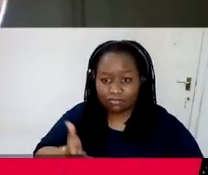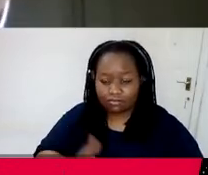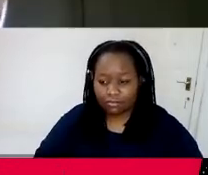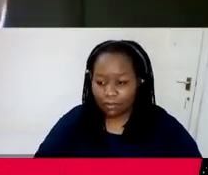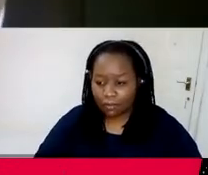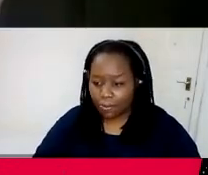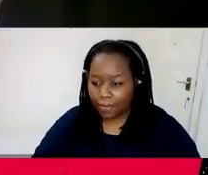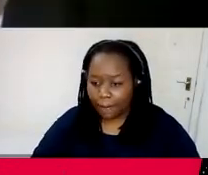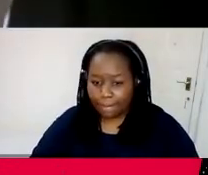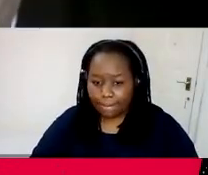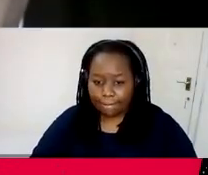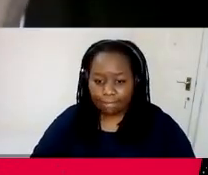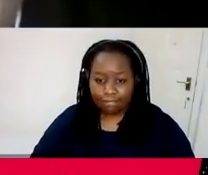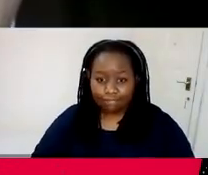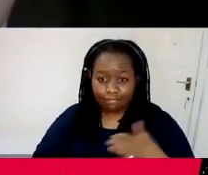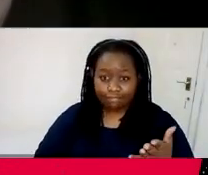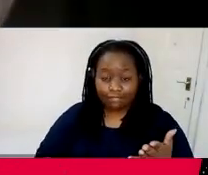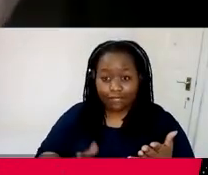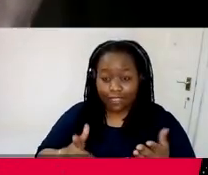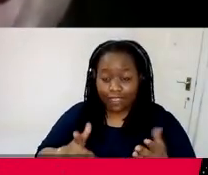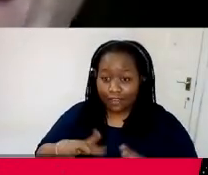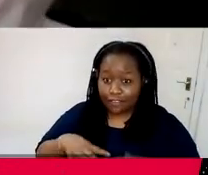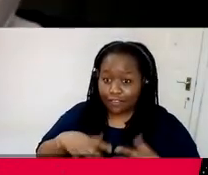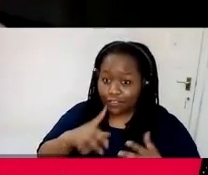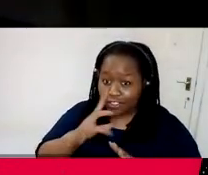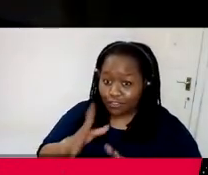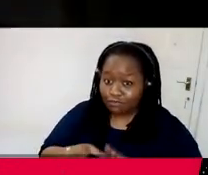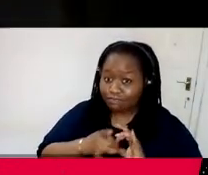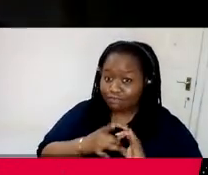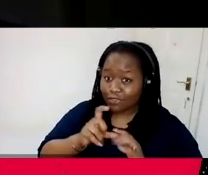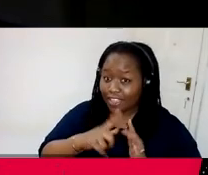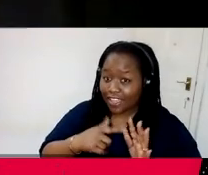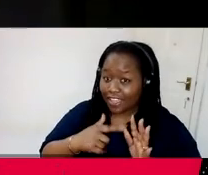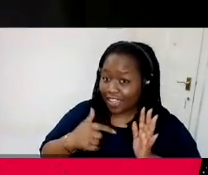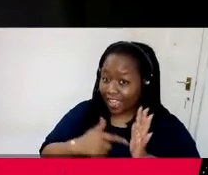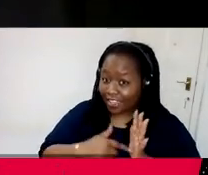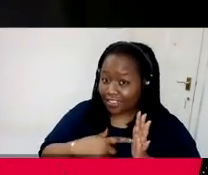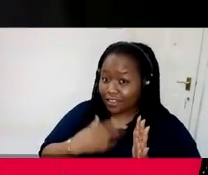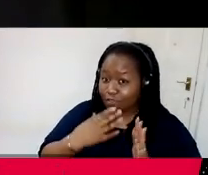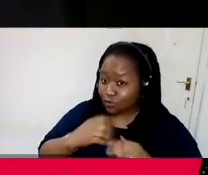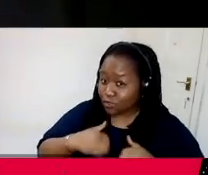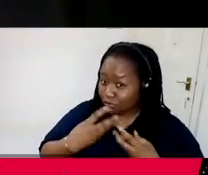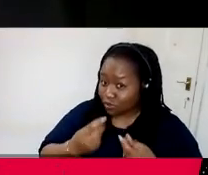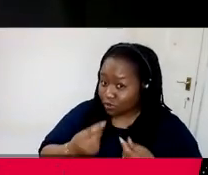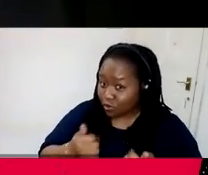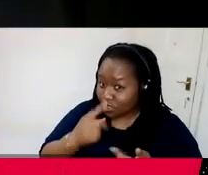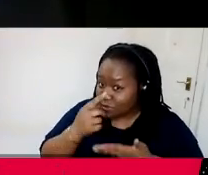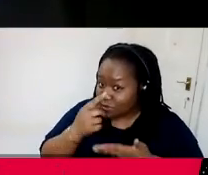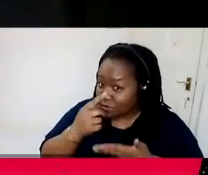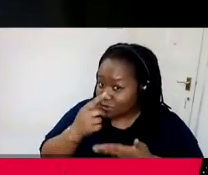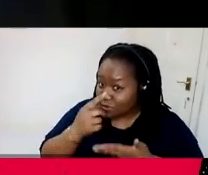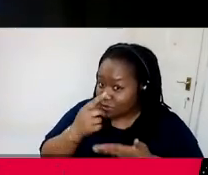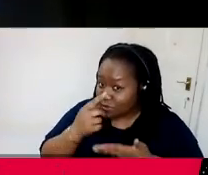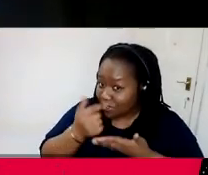had a question coming in terms of the humanitarian situation in Yemen.